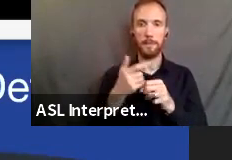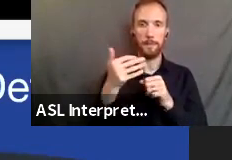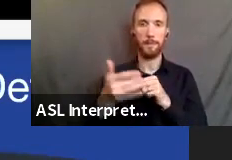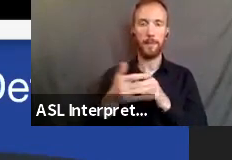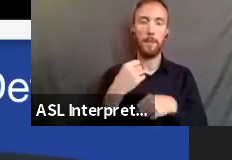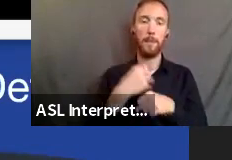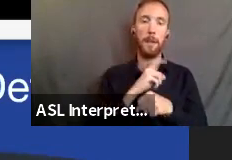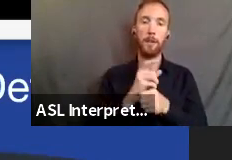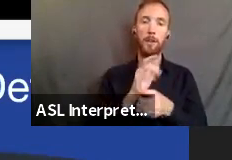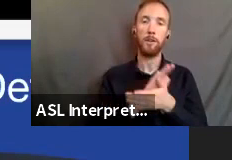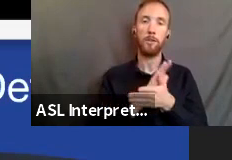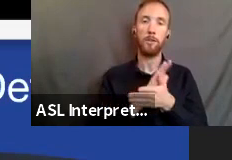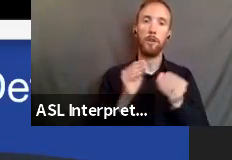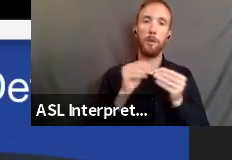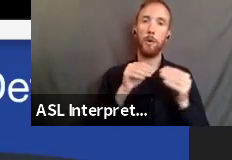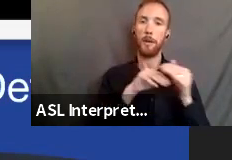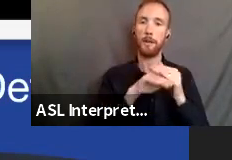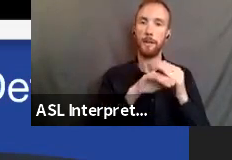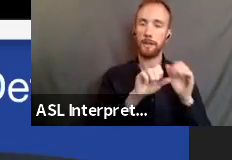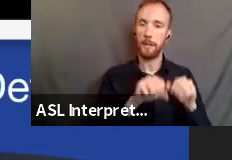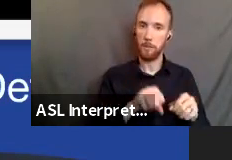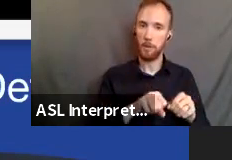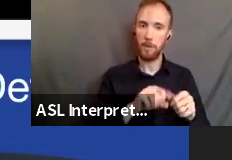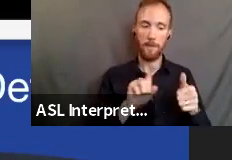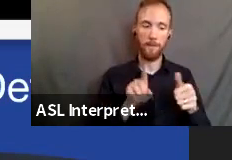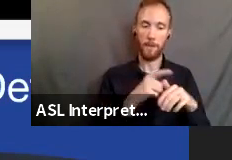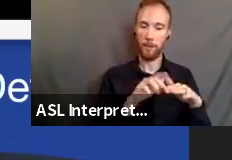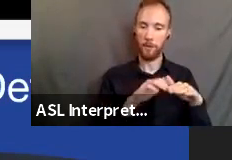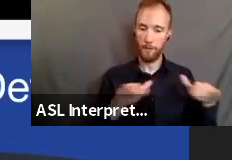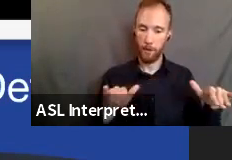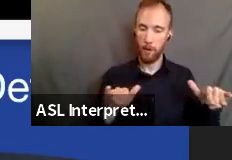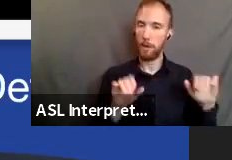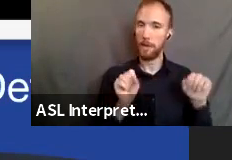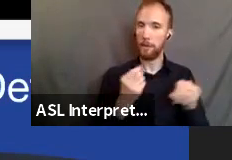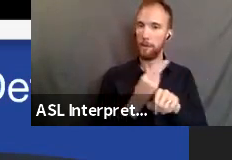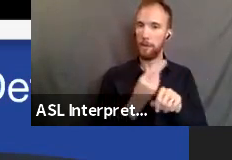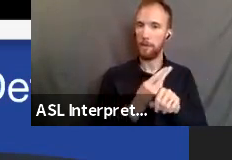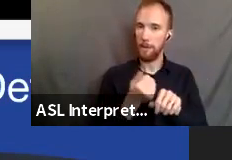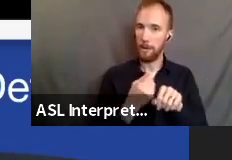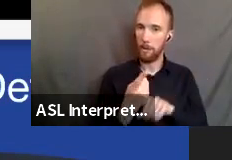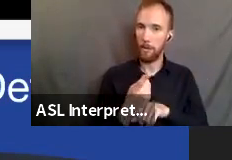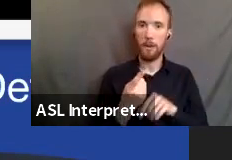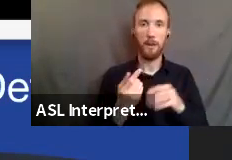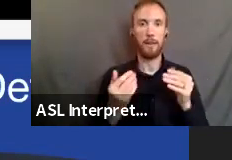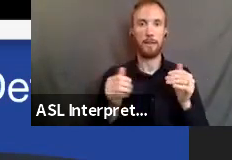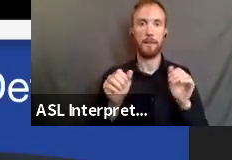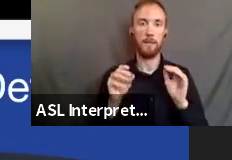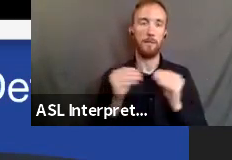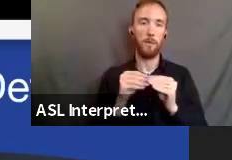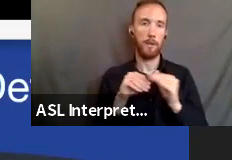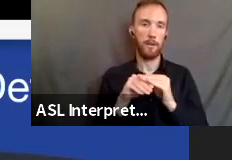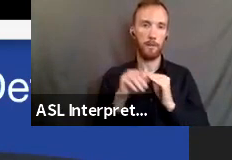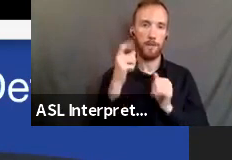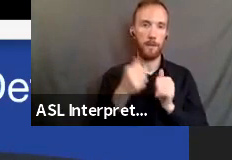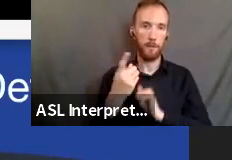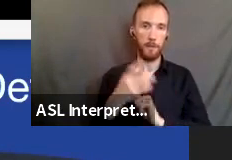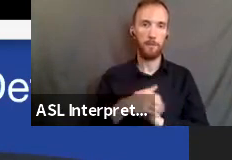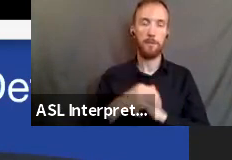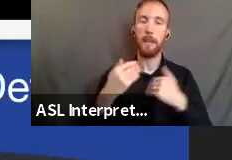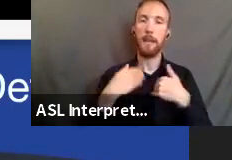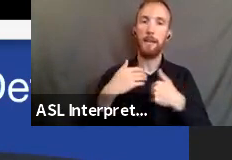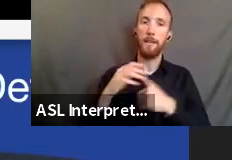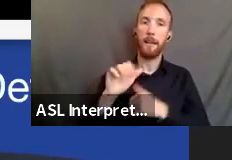be both first floor usable and usable this in addition to the accessibility work already performed at new